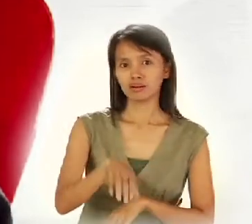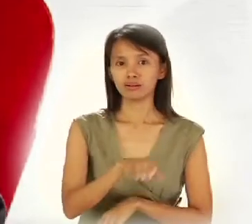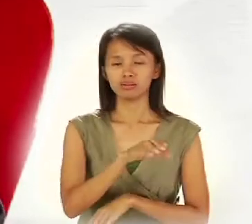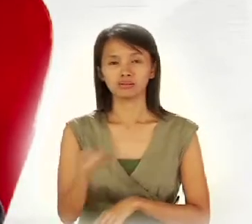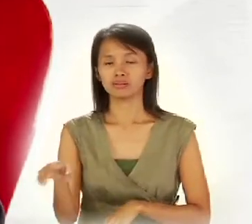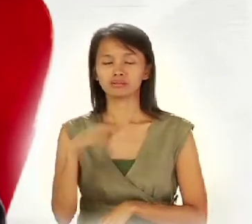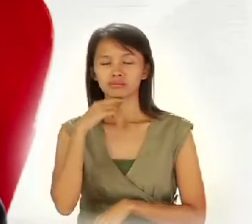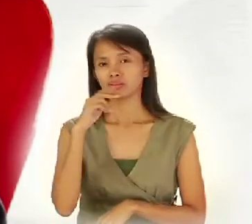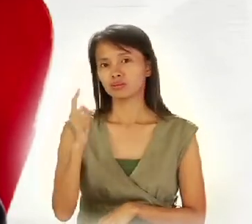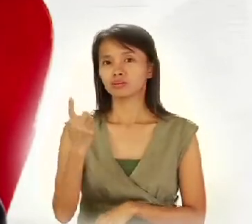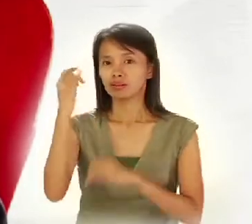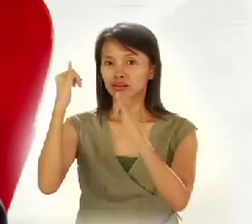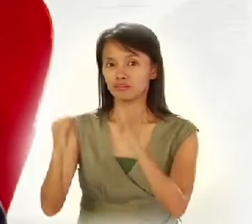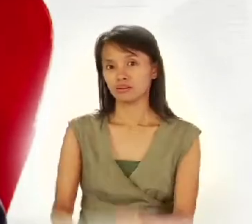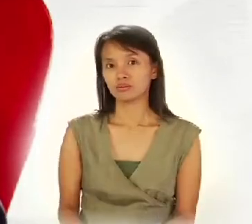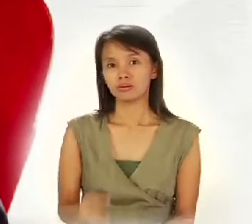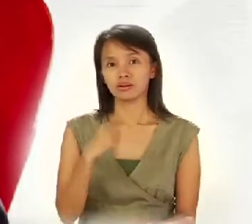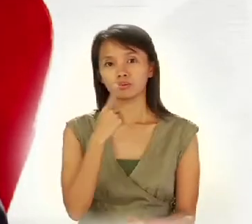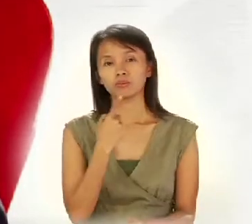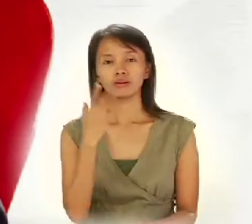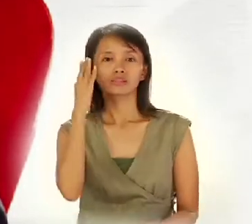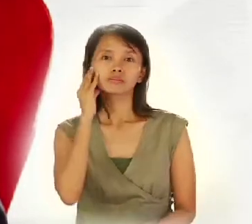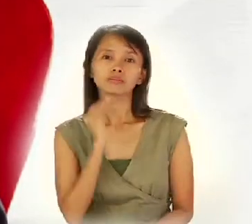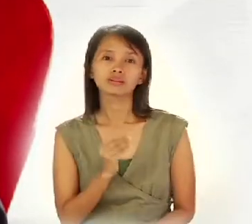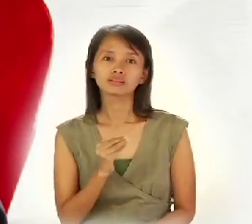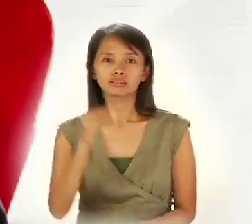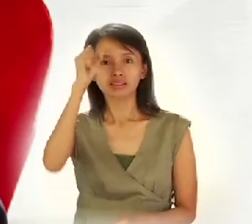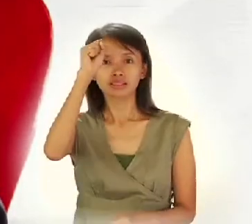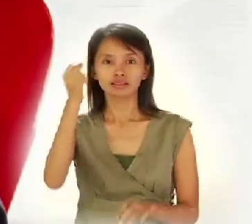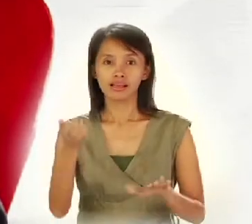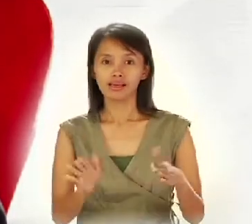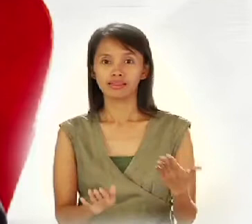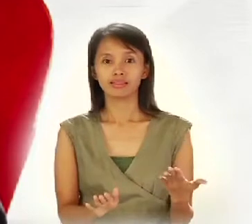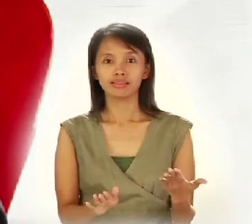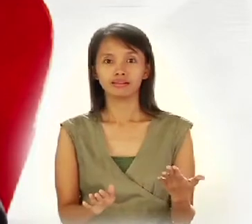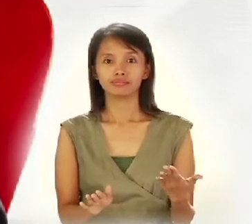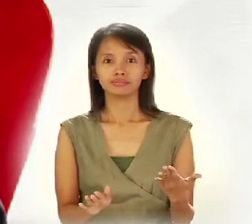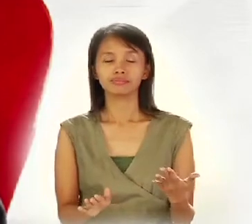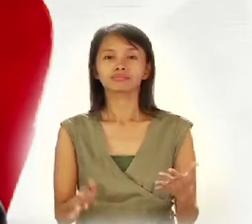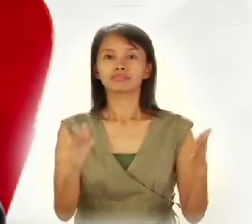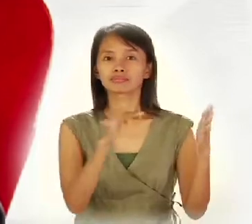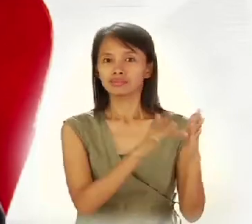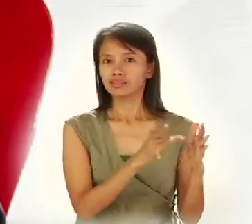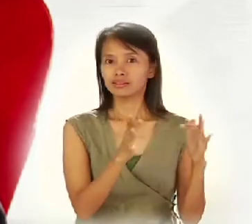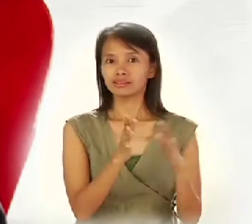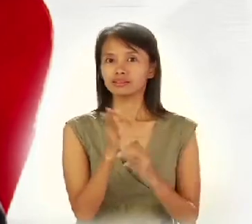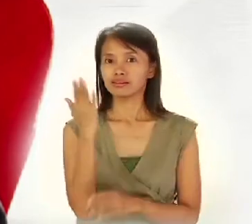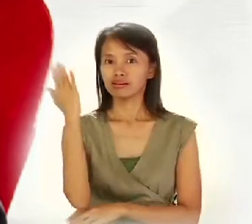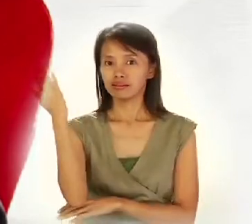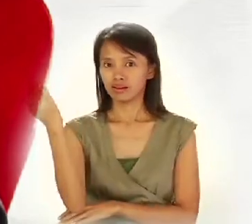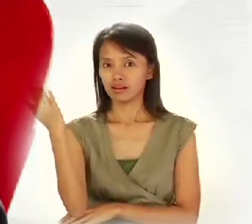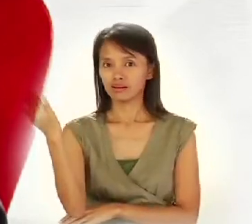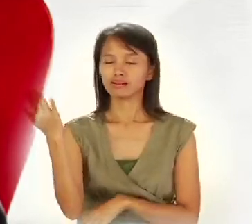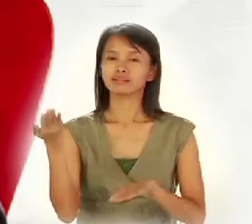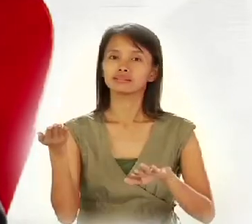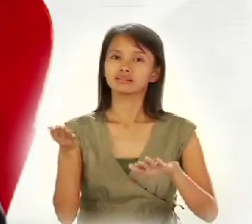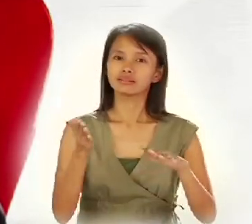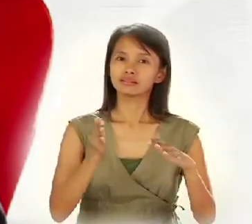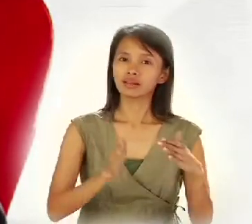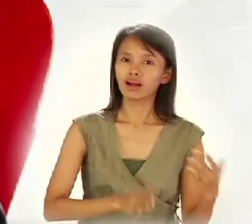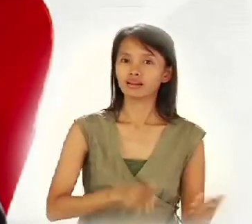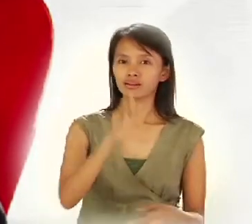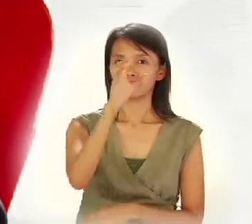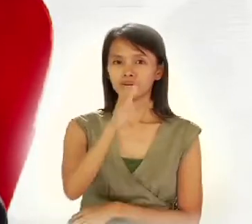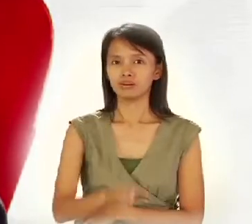an individual who experiences his death. Jesus there, dying